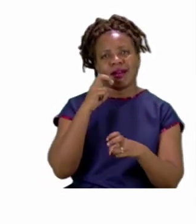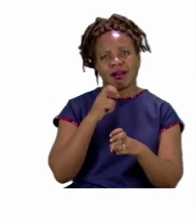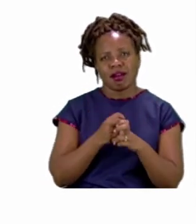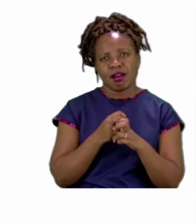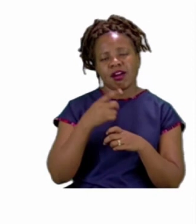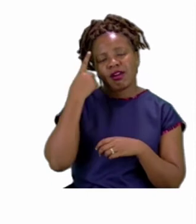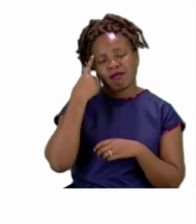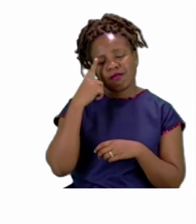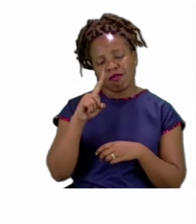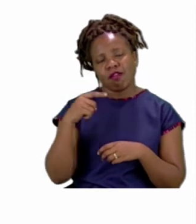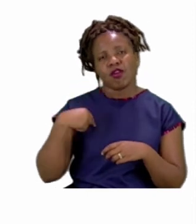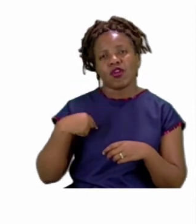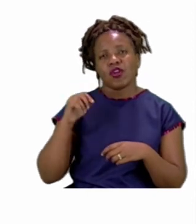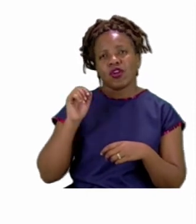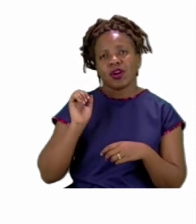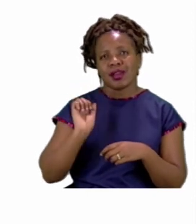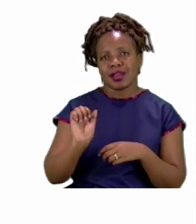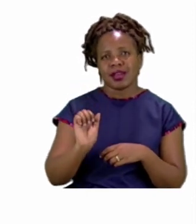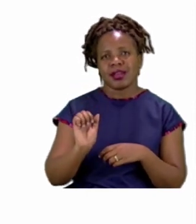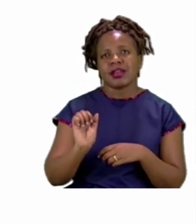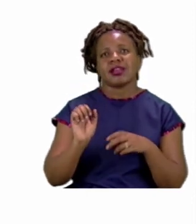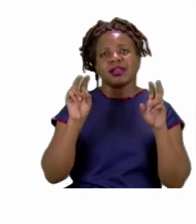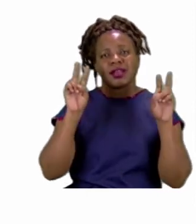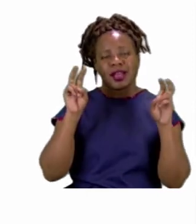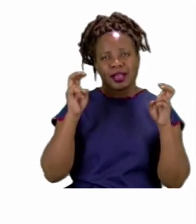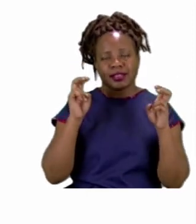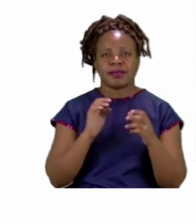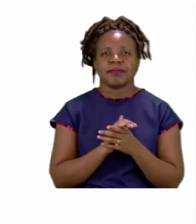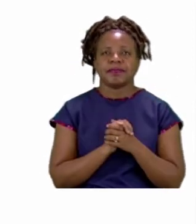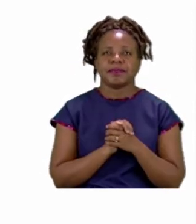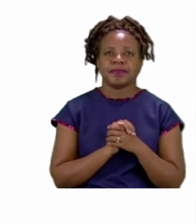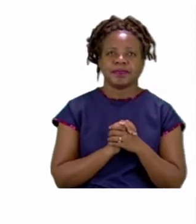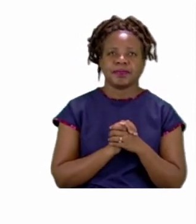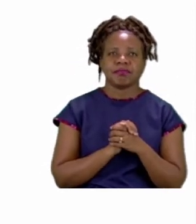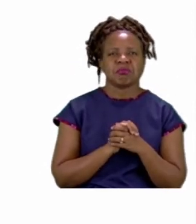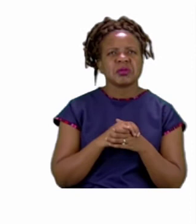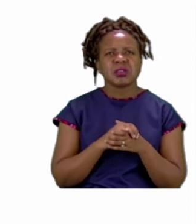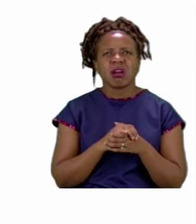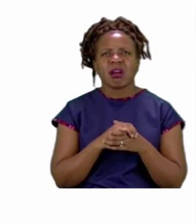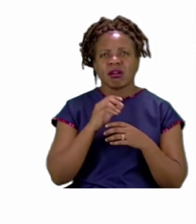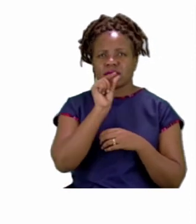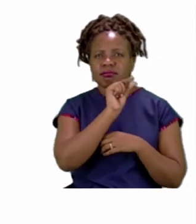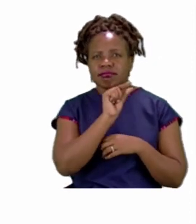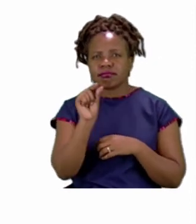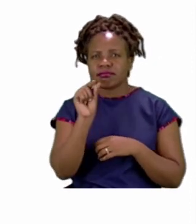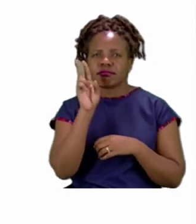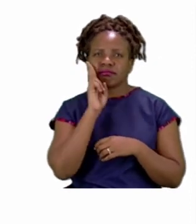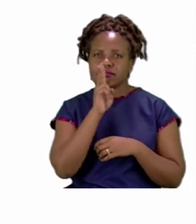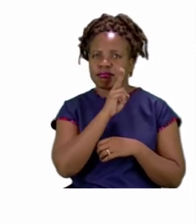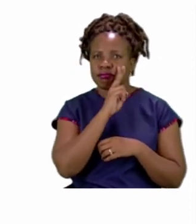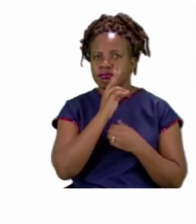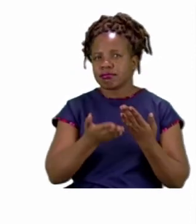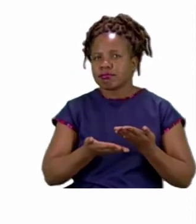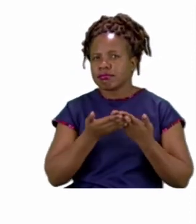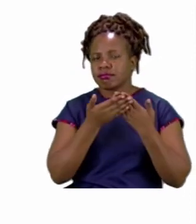examination. Now we've already used the word help, so we cannot use it again. So which